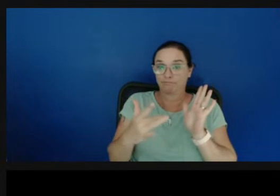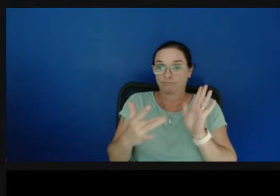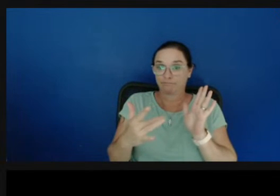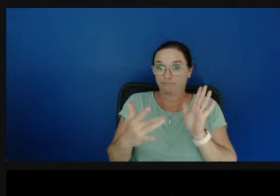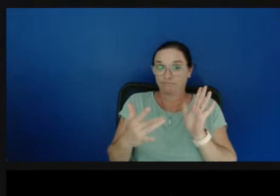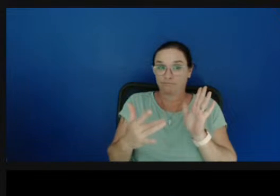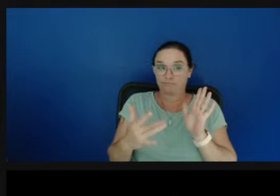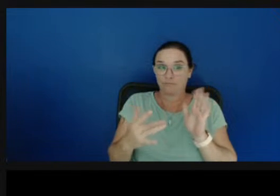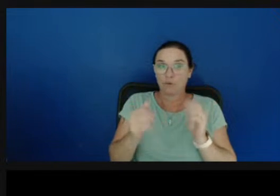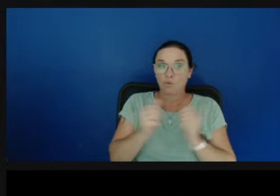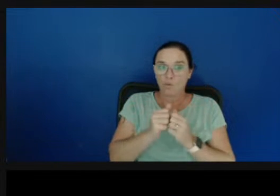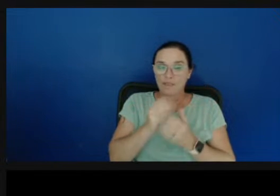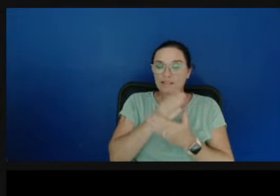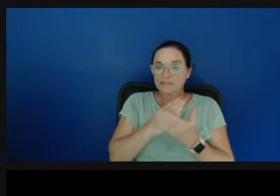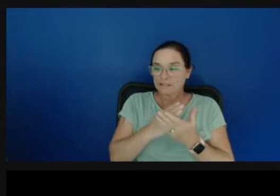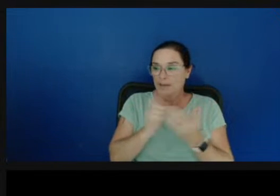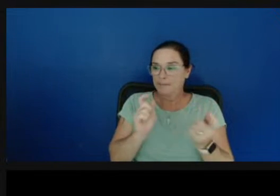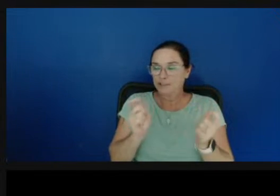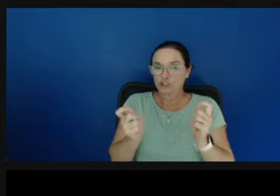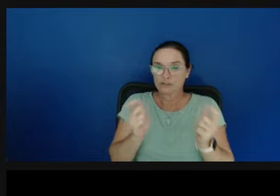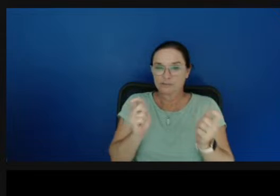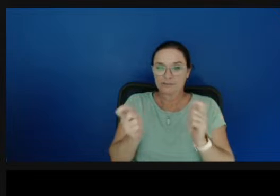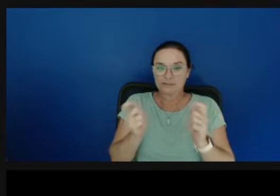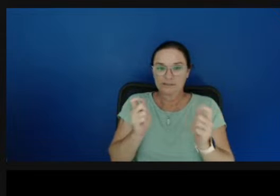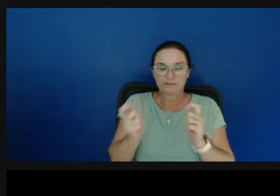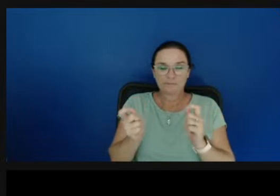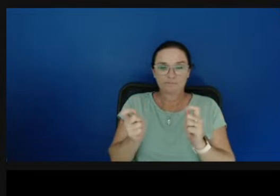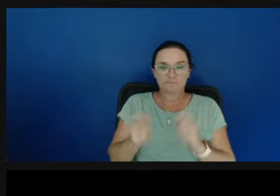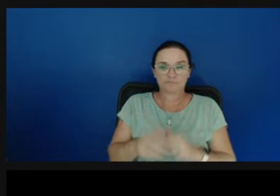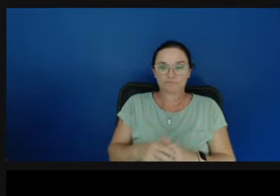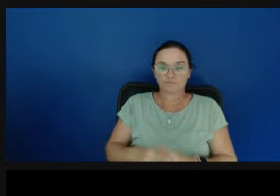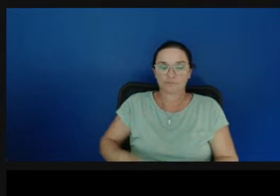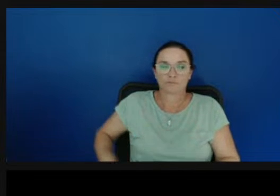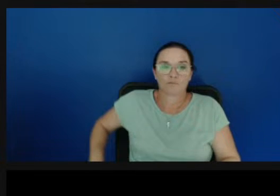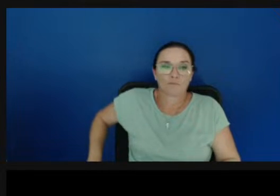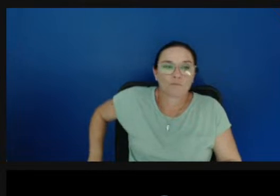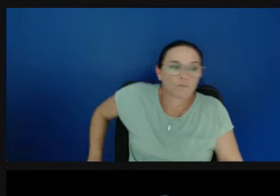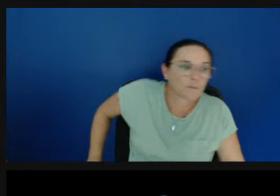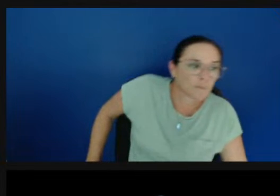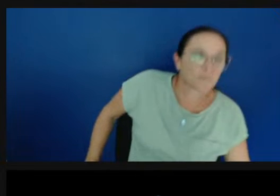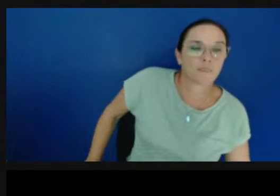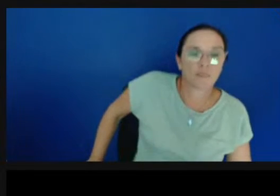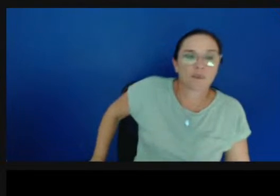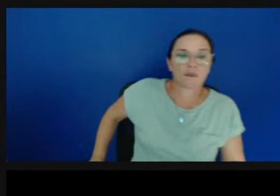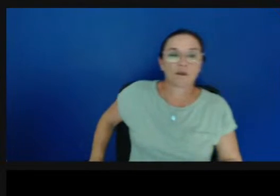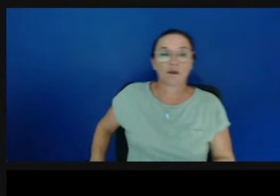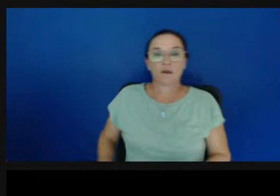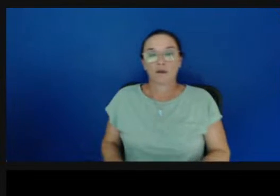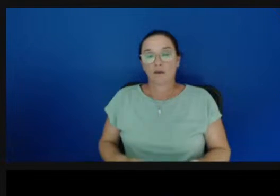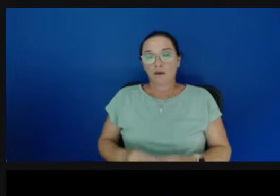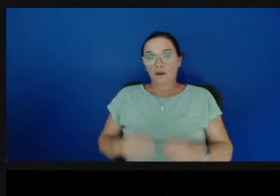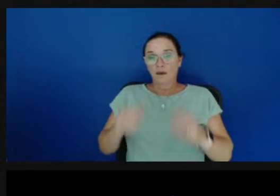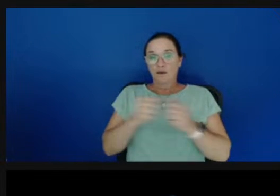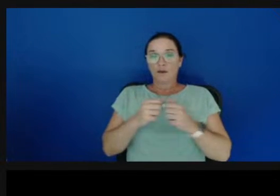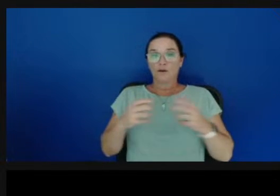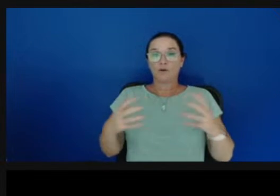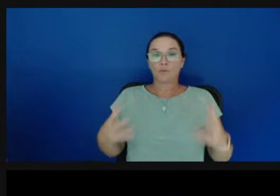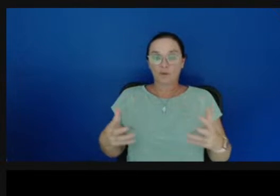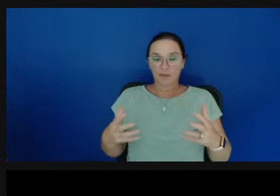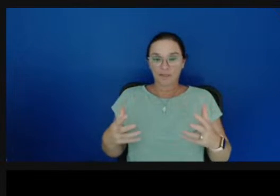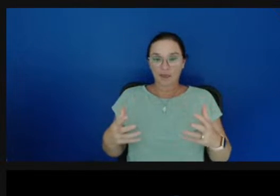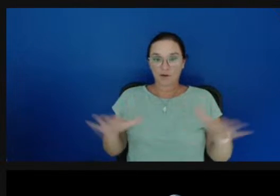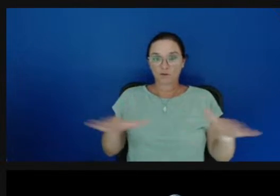with some minor adjustments to it, without taking it too far and making it look